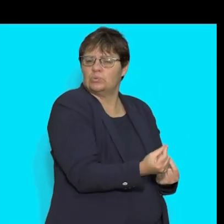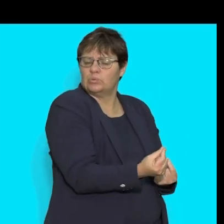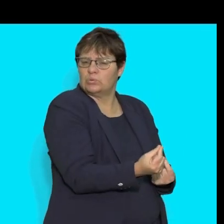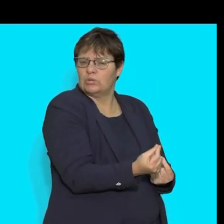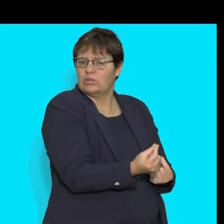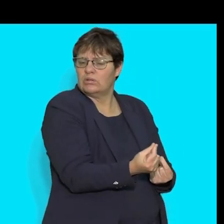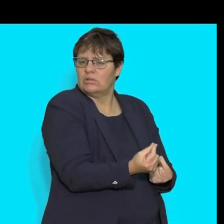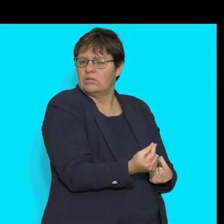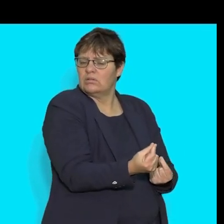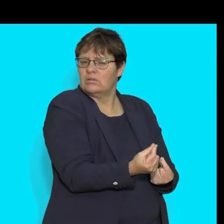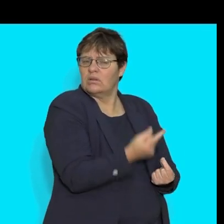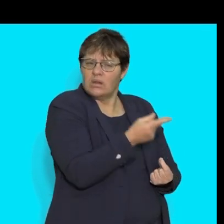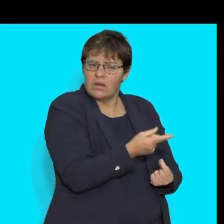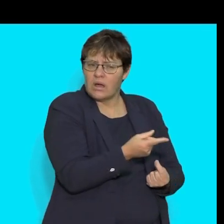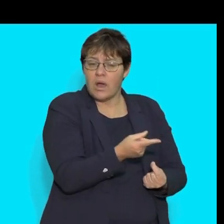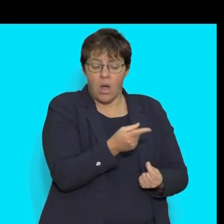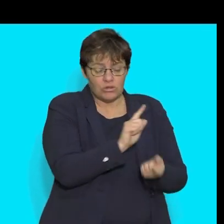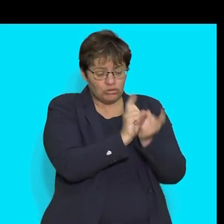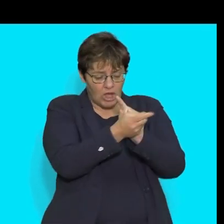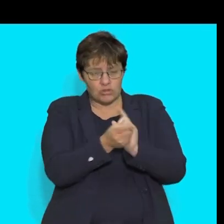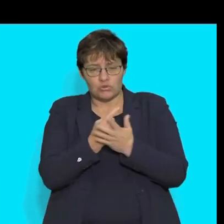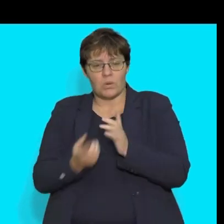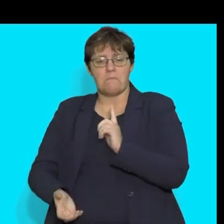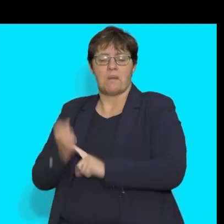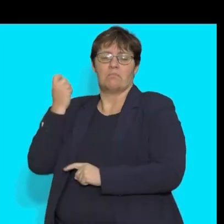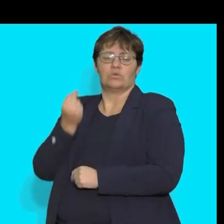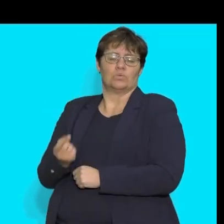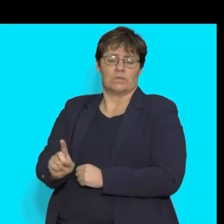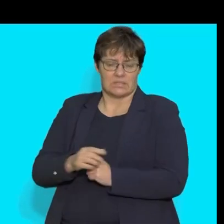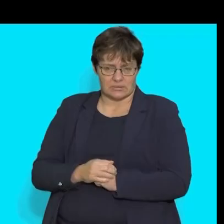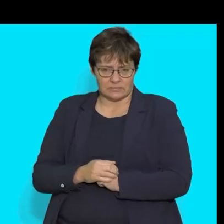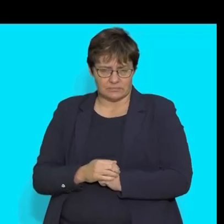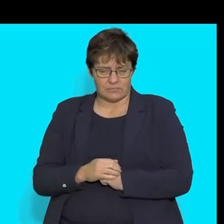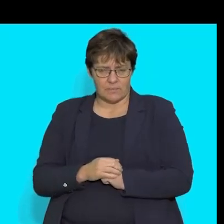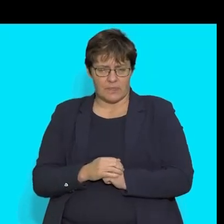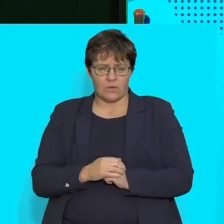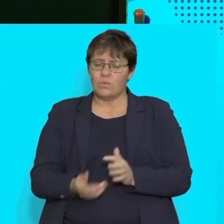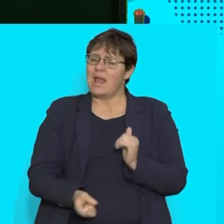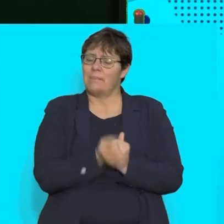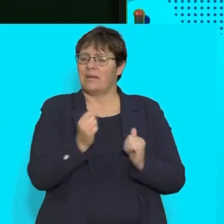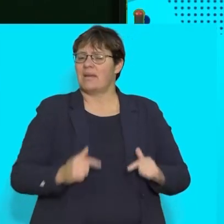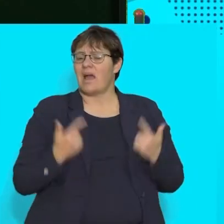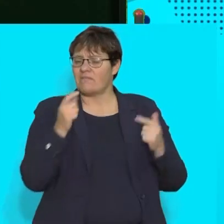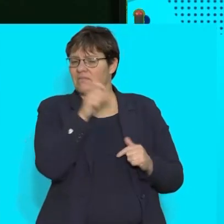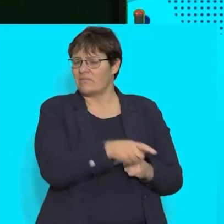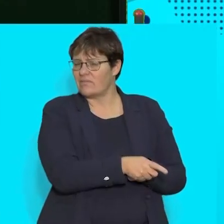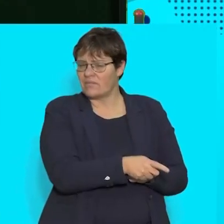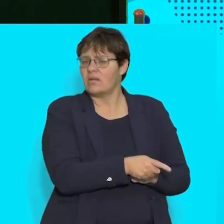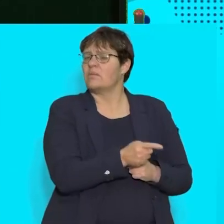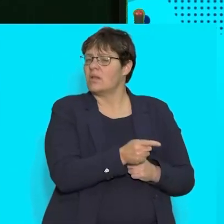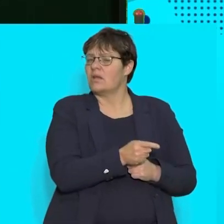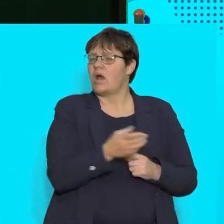characteristic then acquire? And so the things that happen in an individual's life, what was the factor